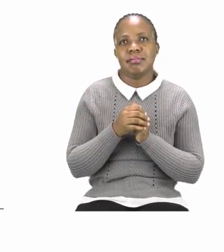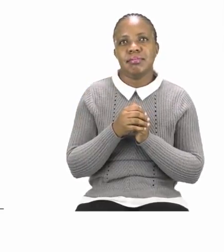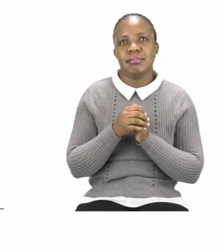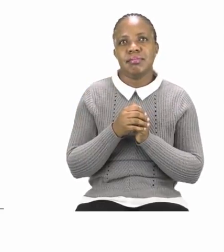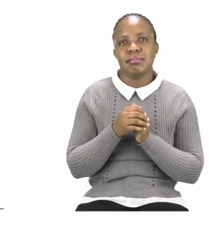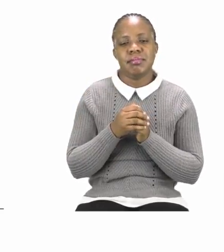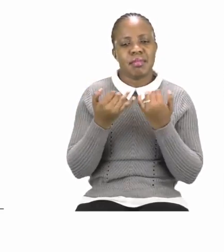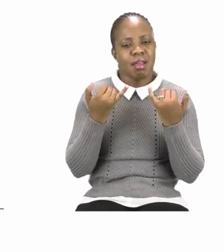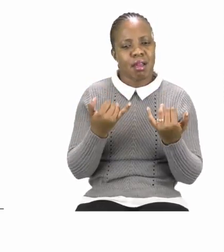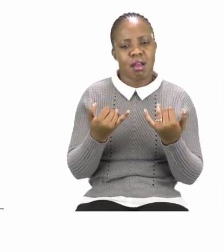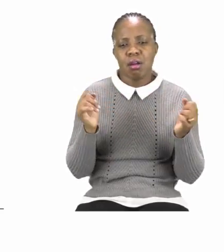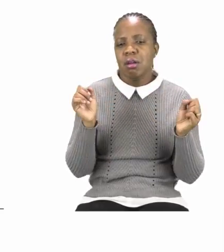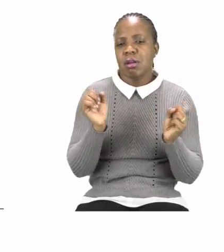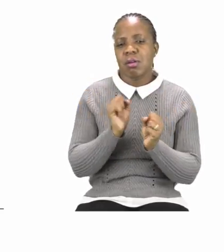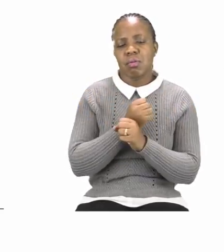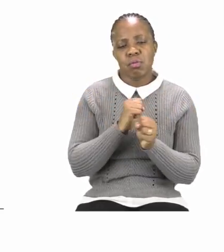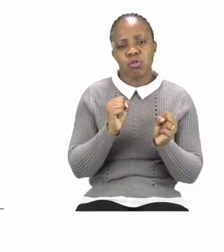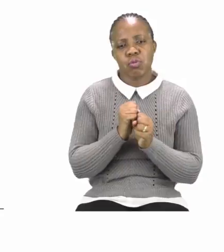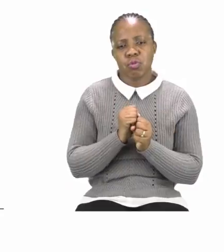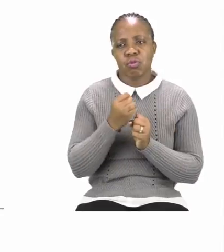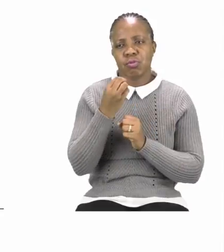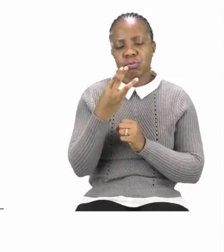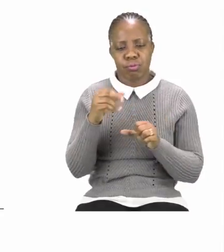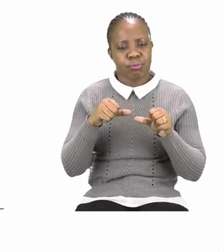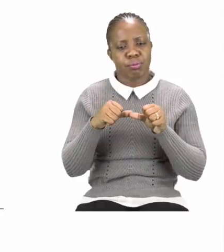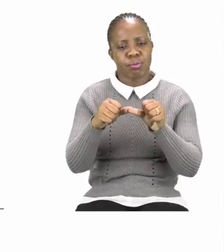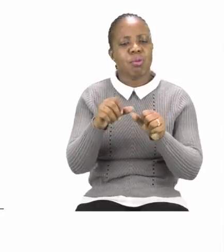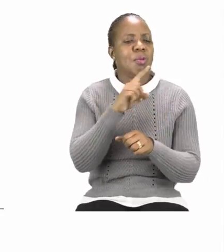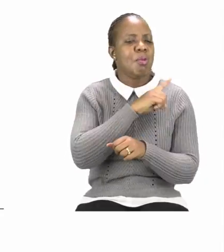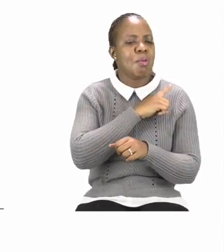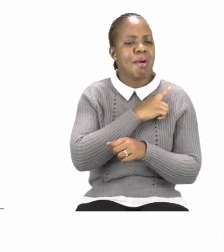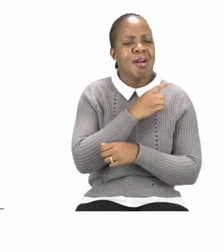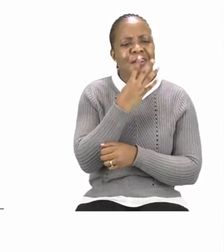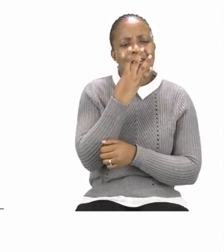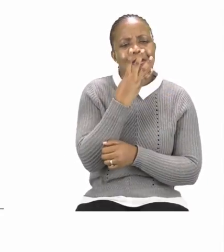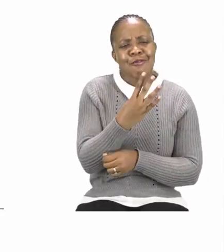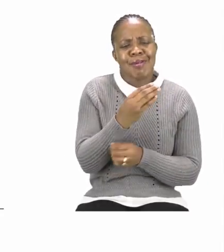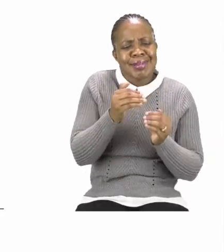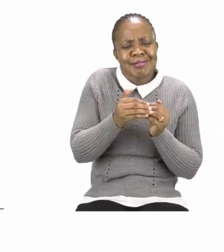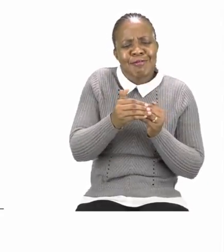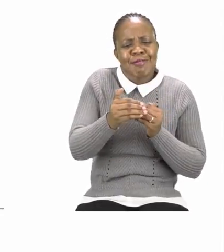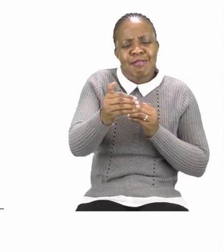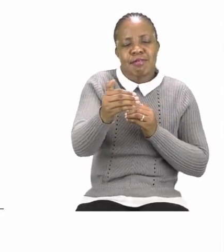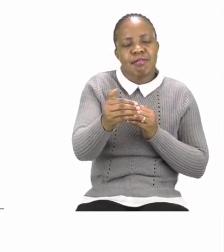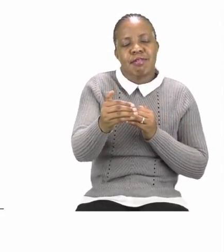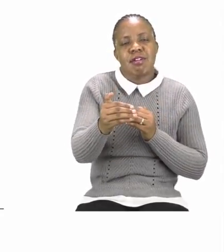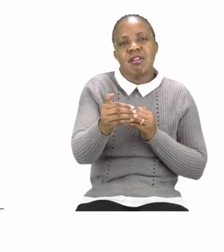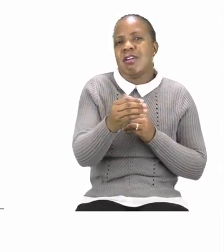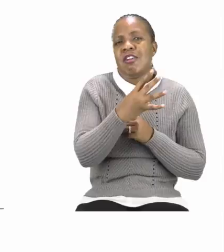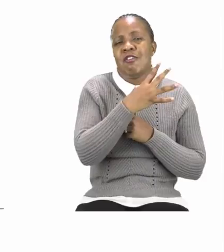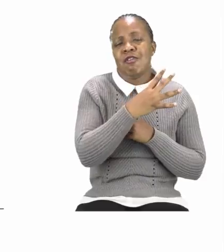on because 4 is very far from 44. So all we are going to